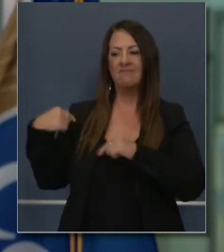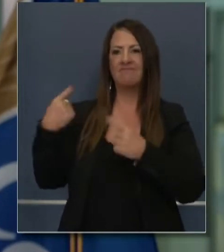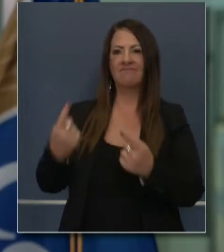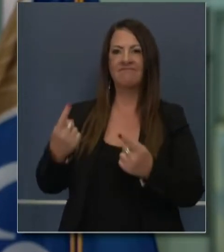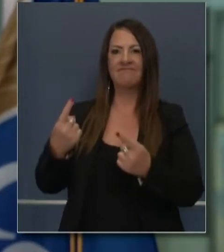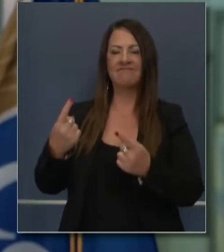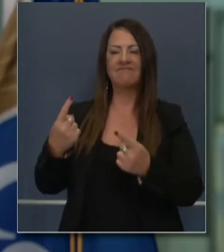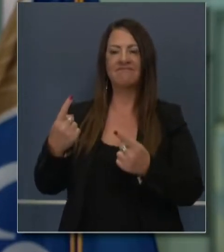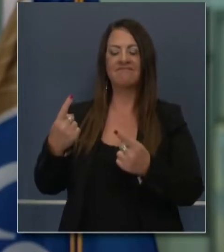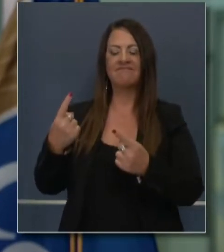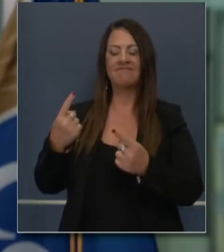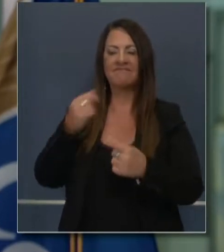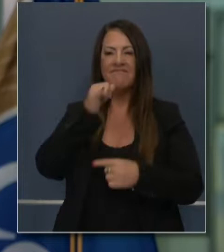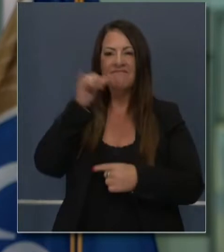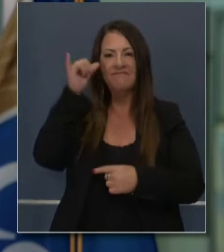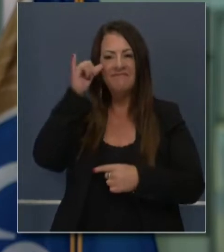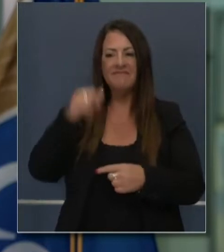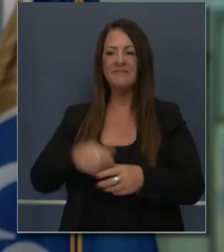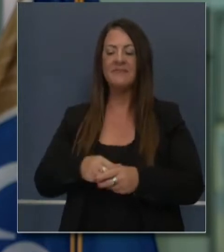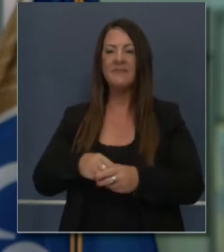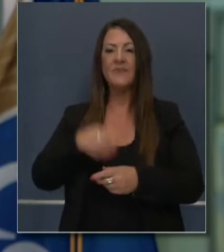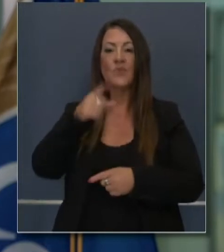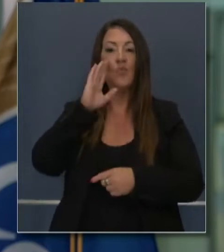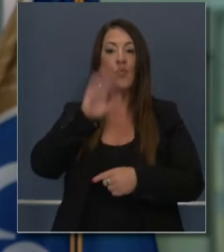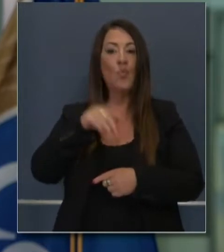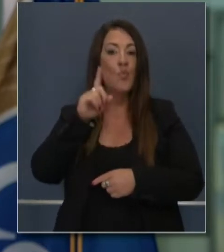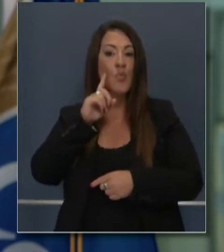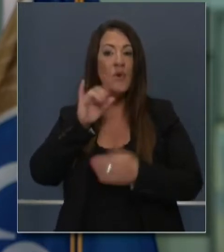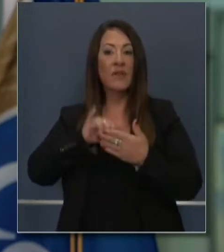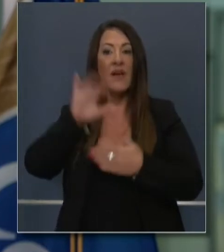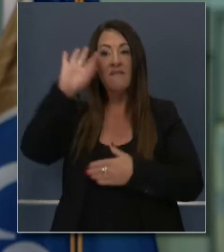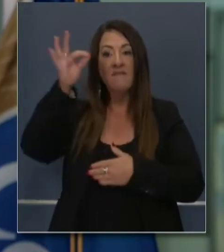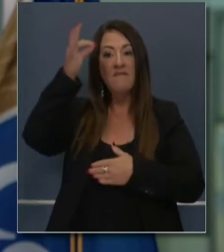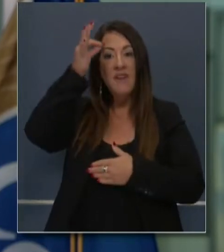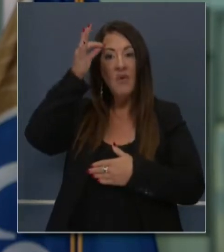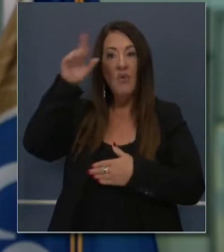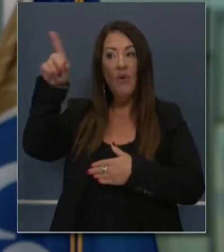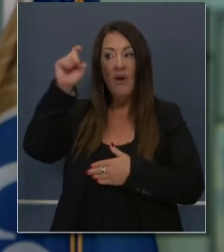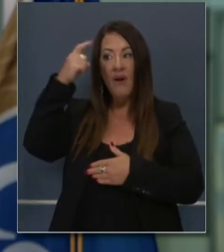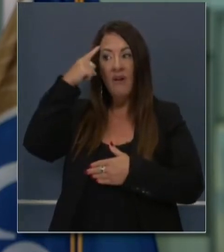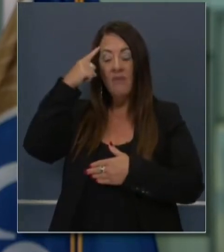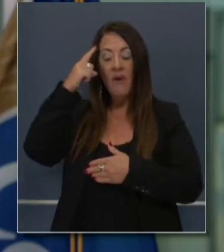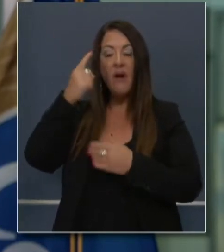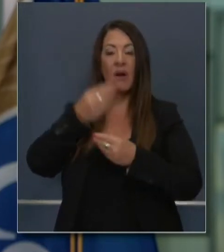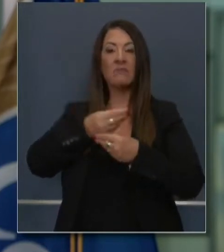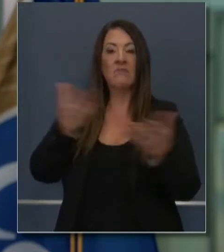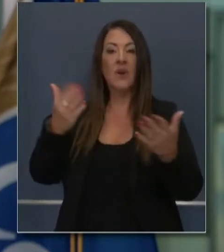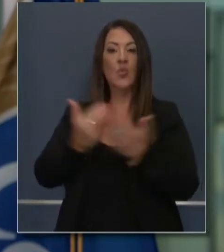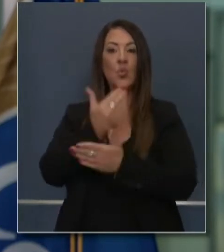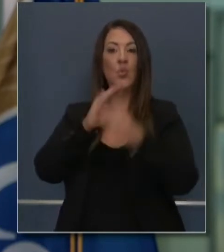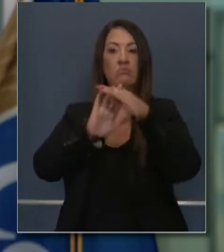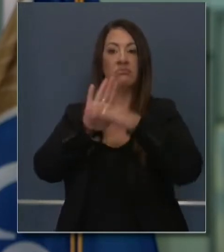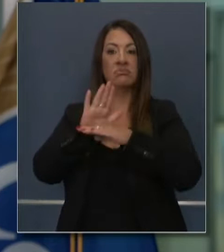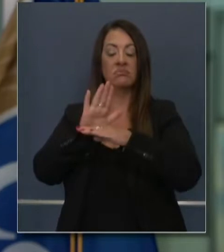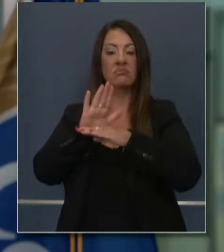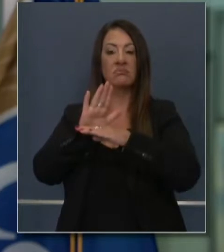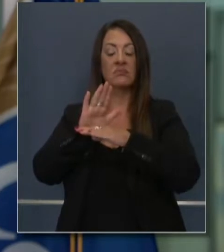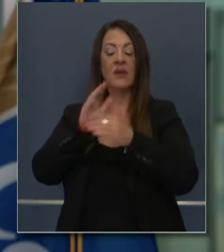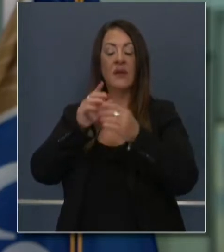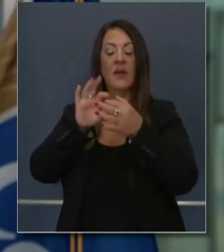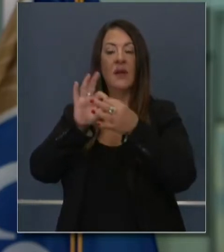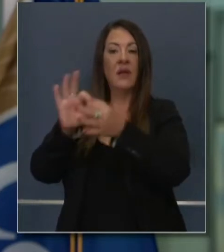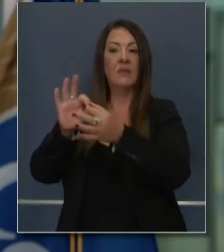You may have read that the federal government came out with some new federal guidelines through the CDC that put